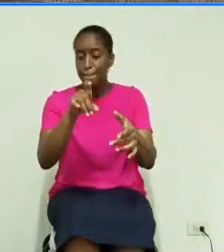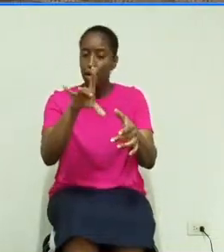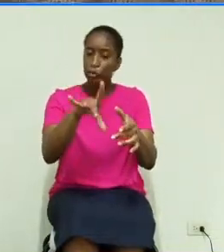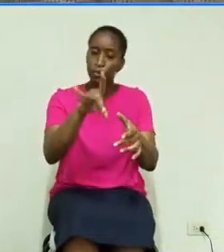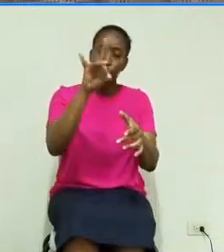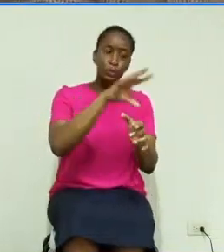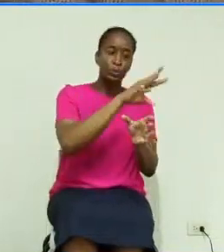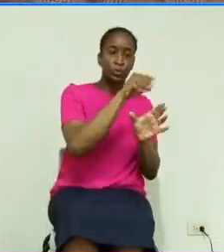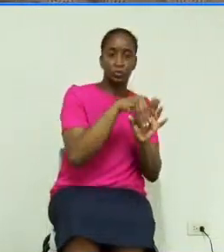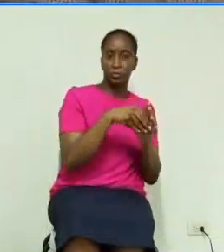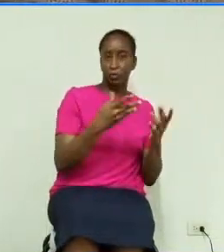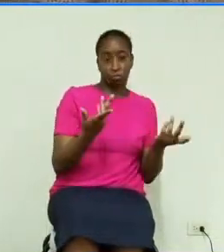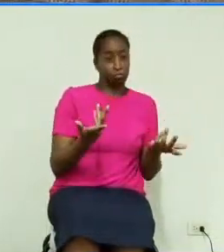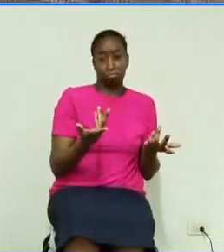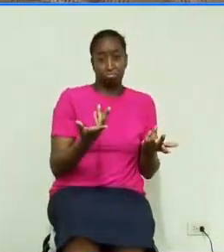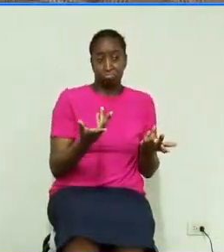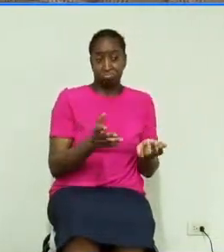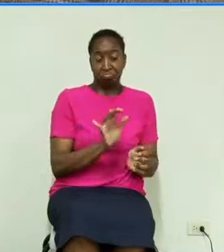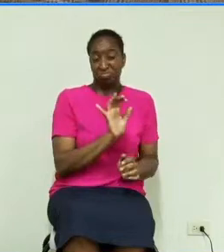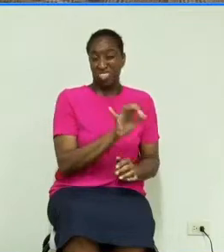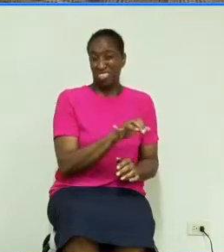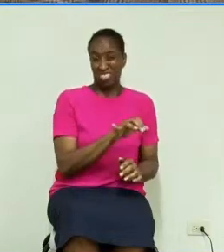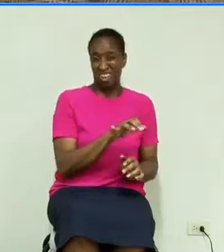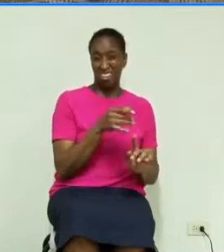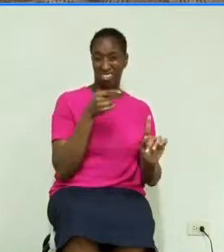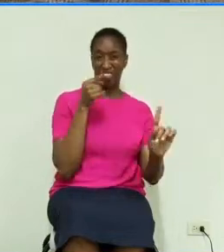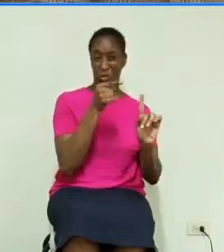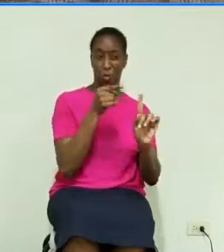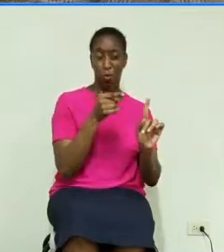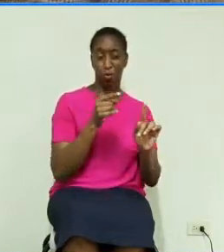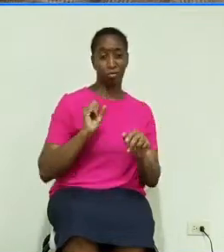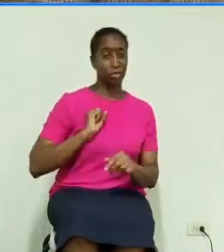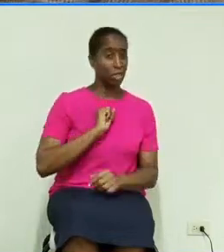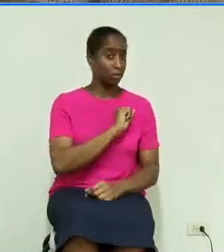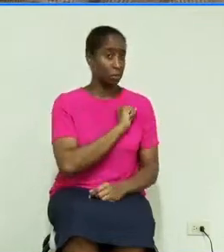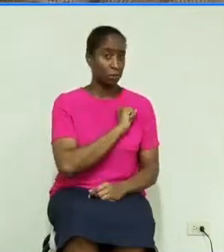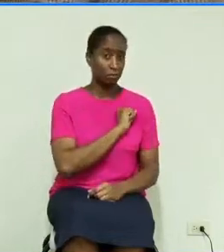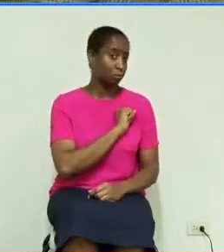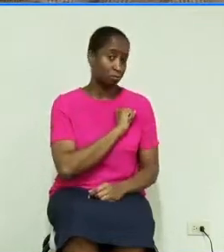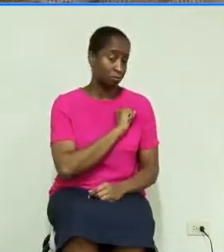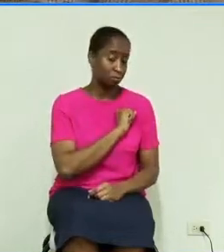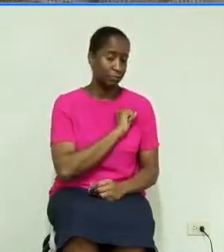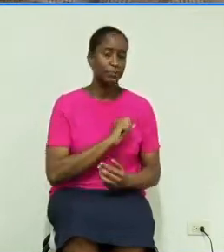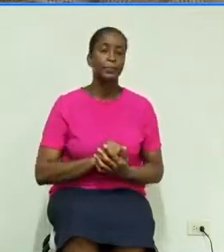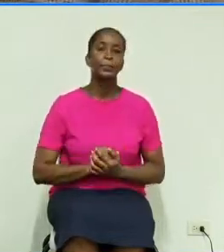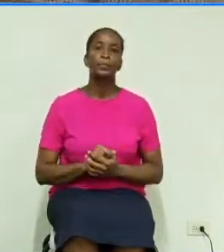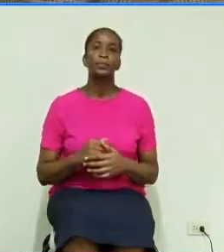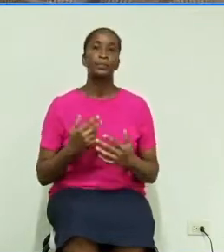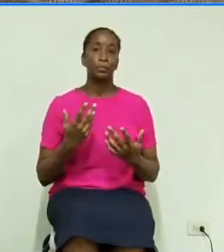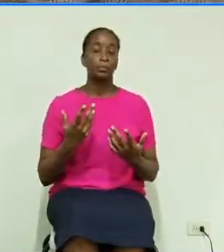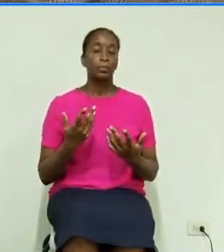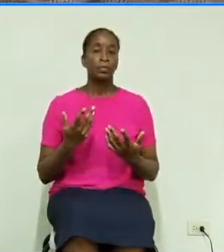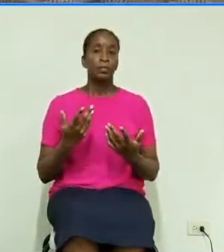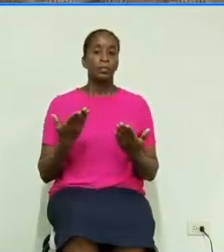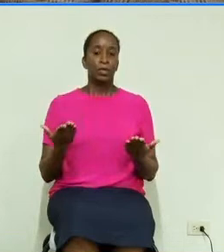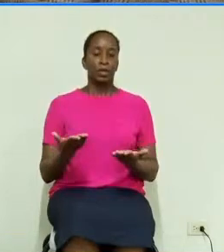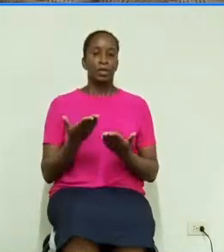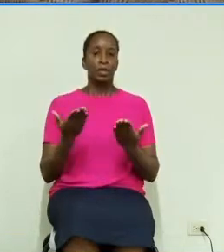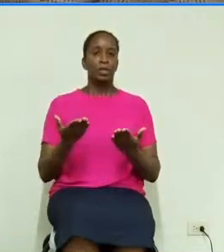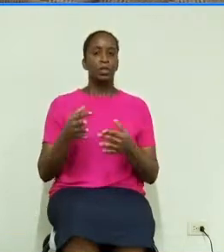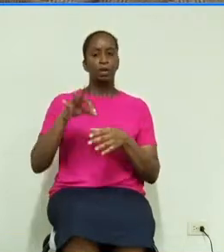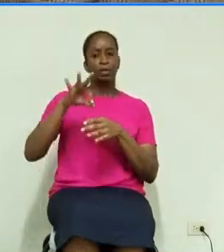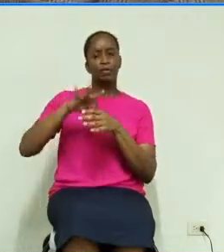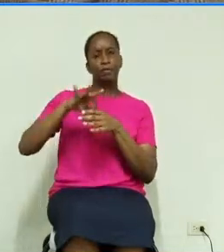first past the post system, even if a party or a group of persons set out to